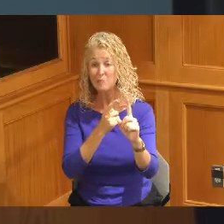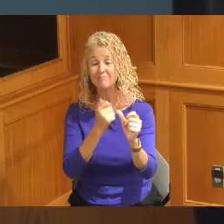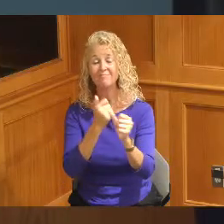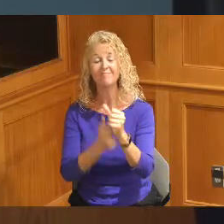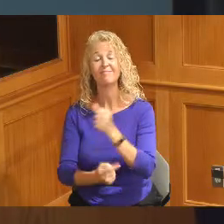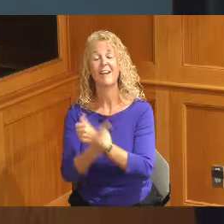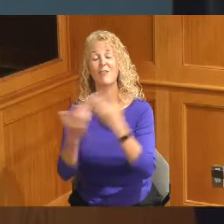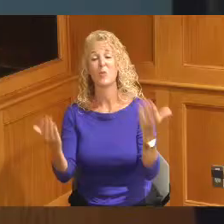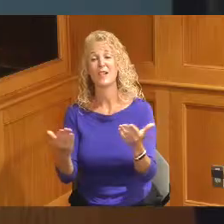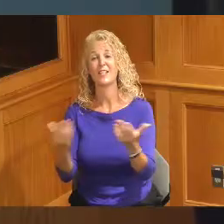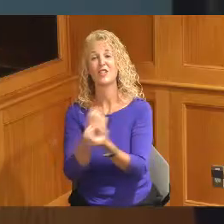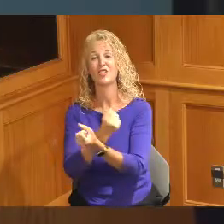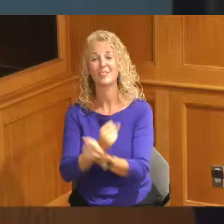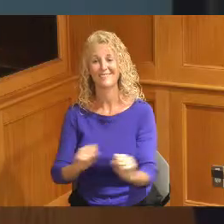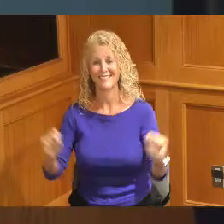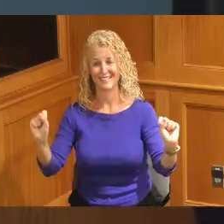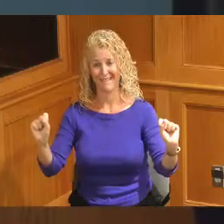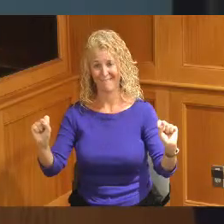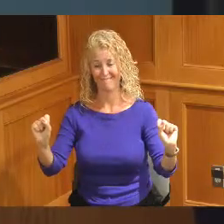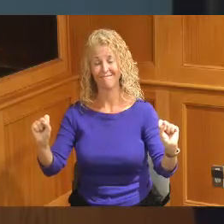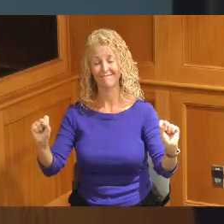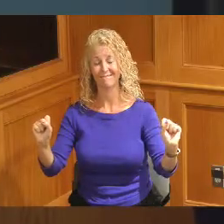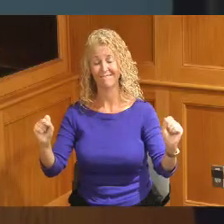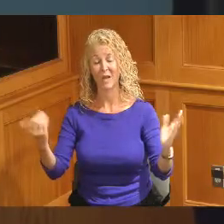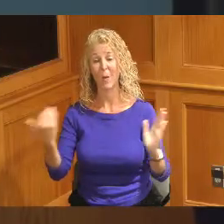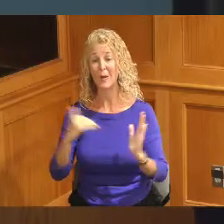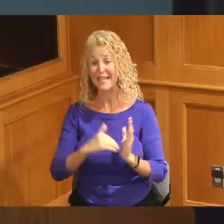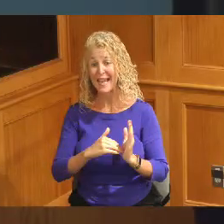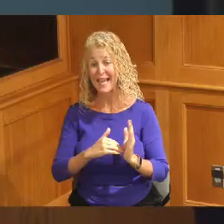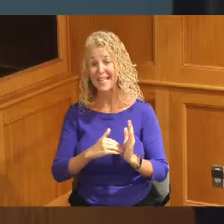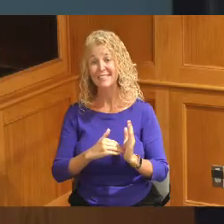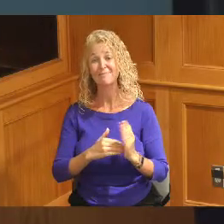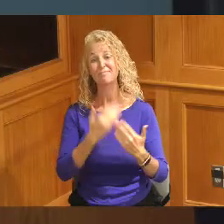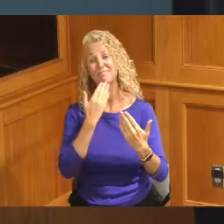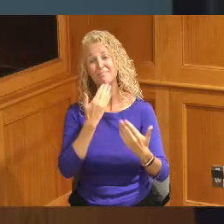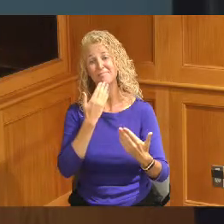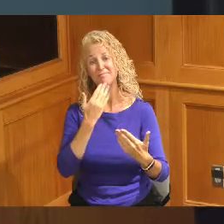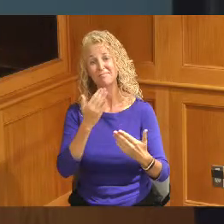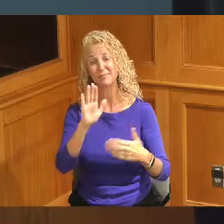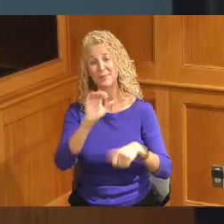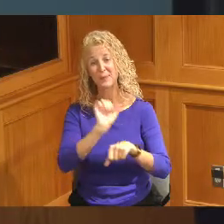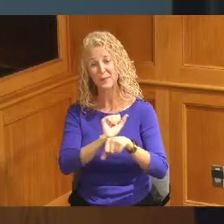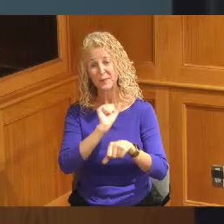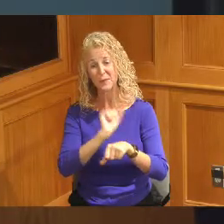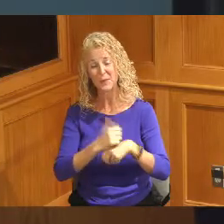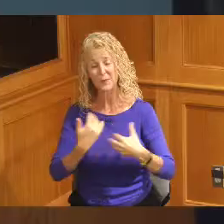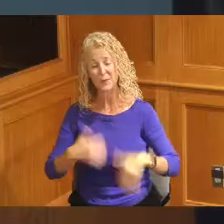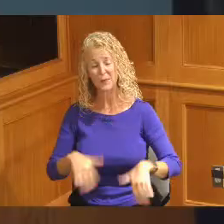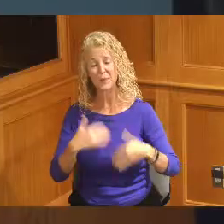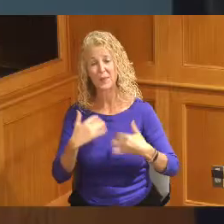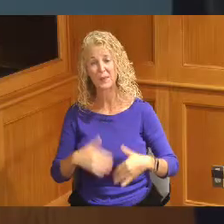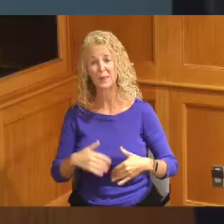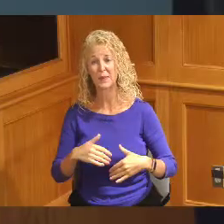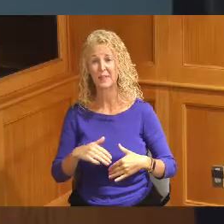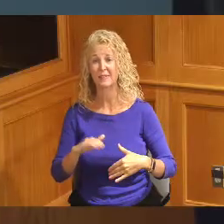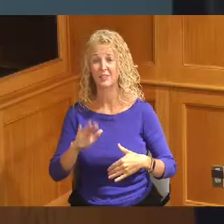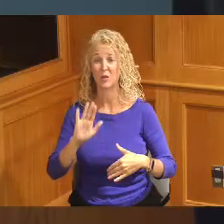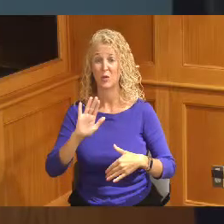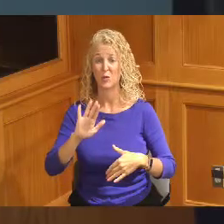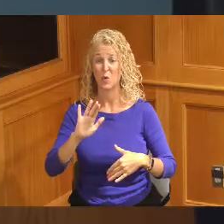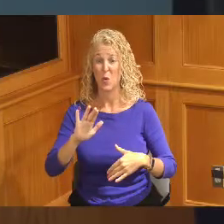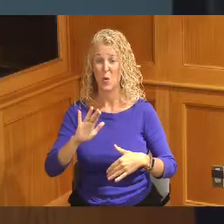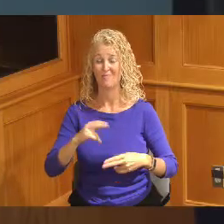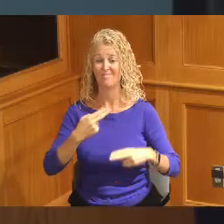are safe no matter what the situation. So I just want to compliment you on your work. You have a very stellar national